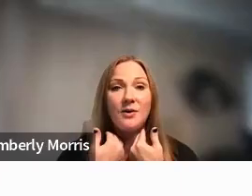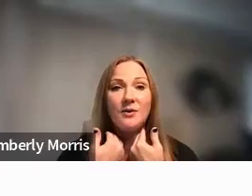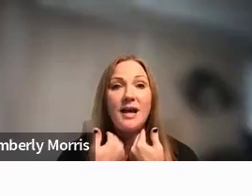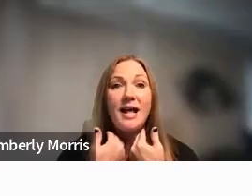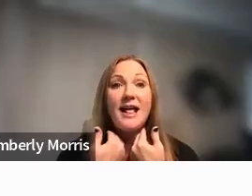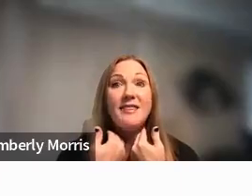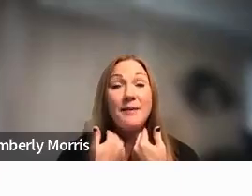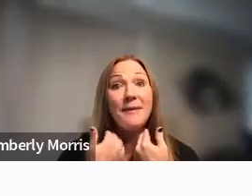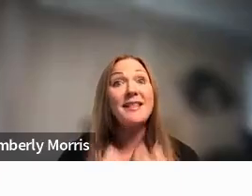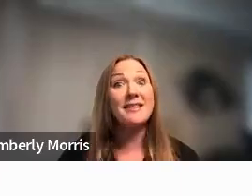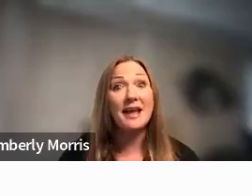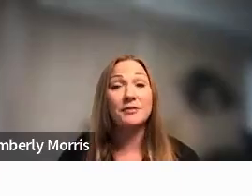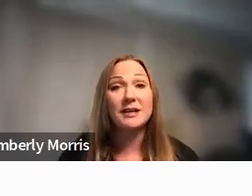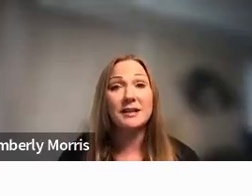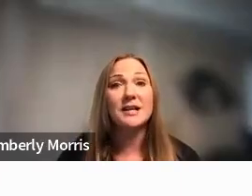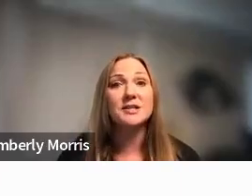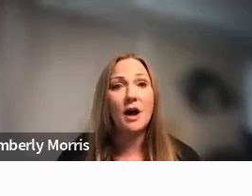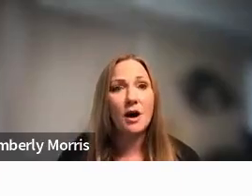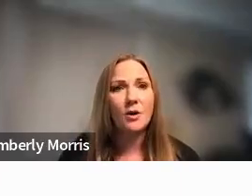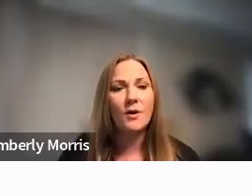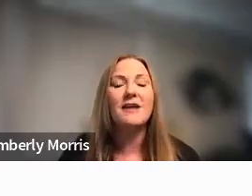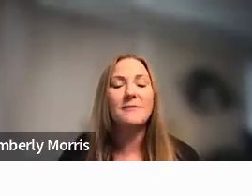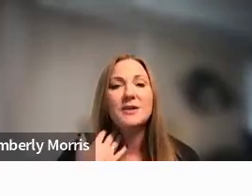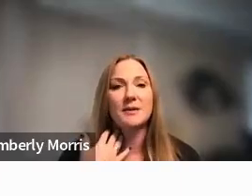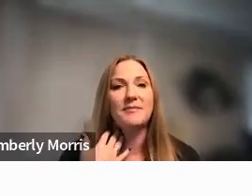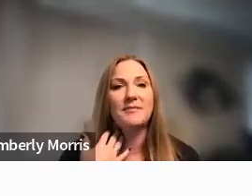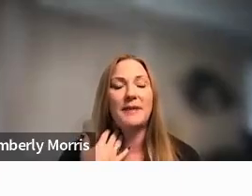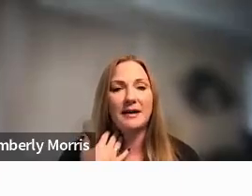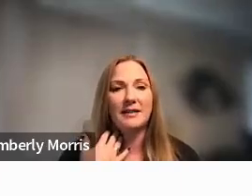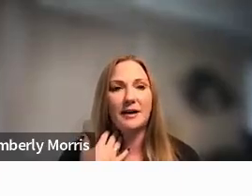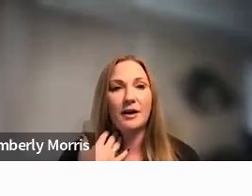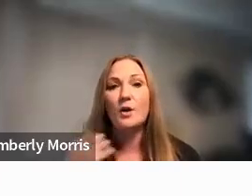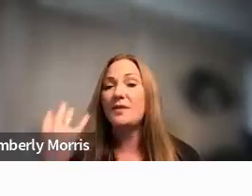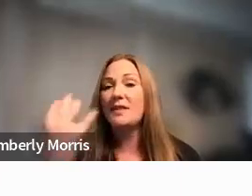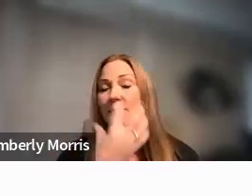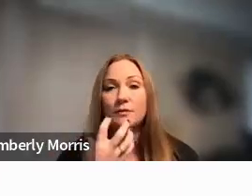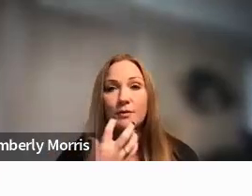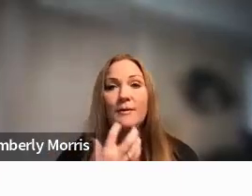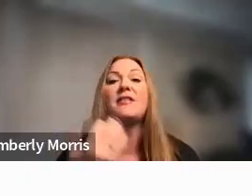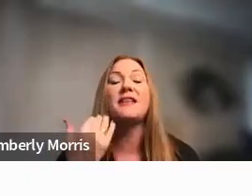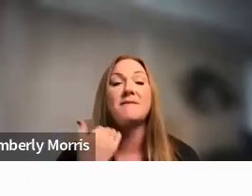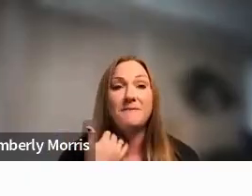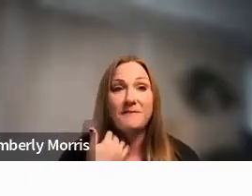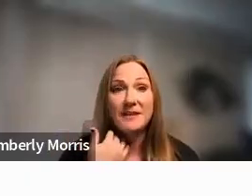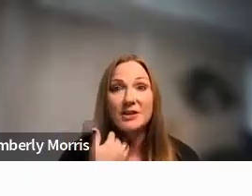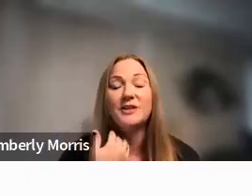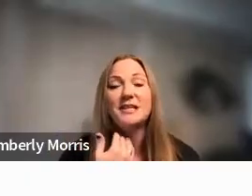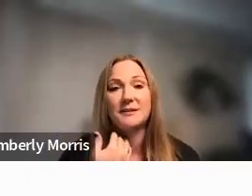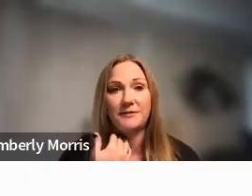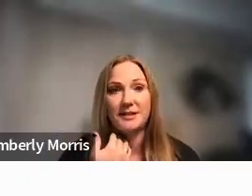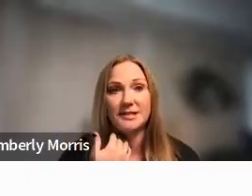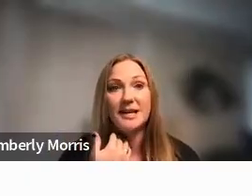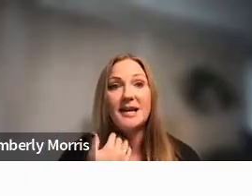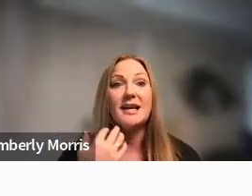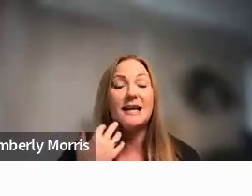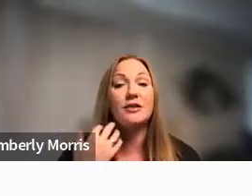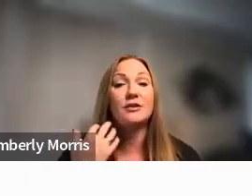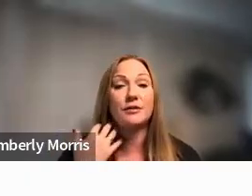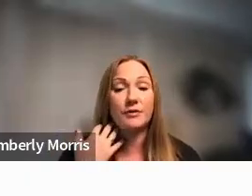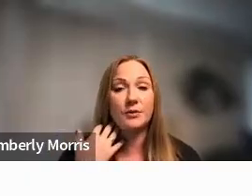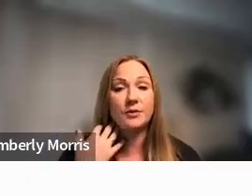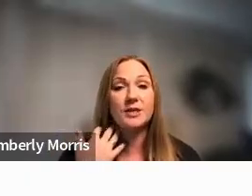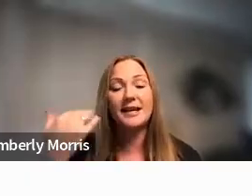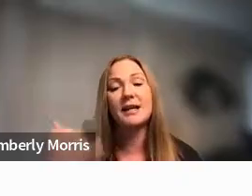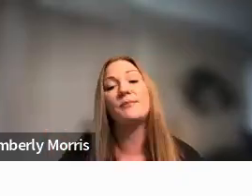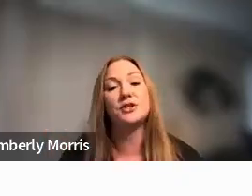and down, they might then realize, oh, I feel something back there. When they move their mouth, they feel the difference in